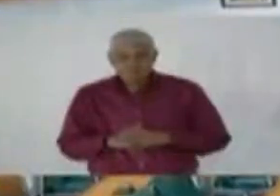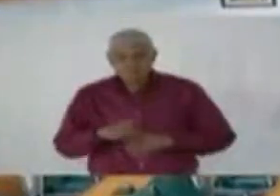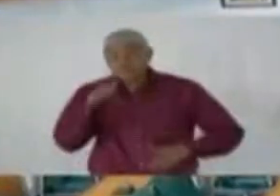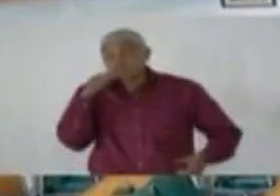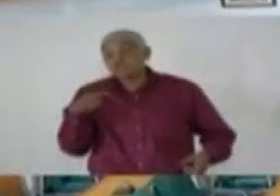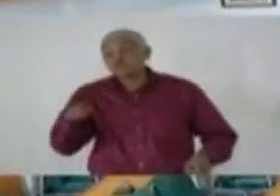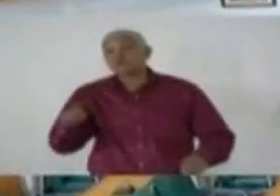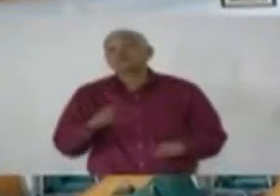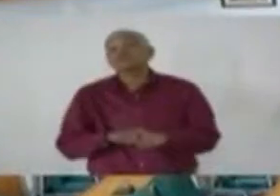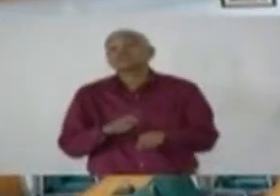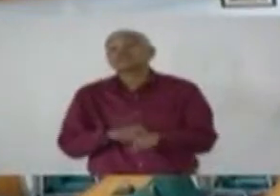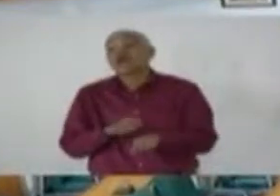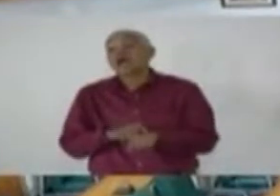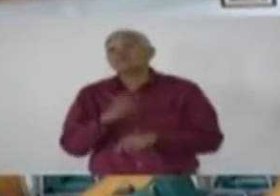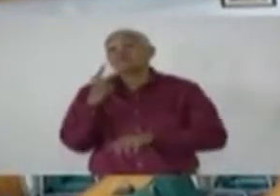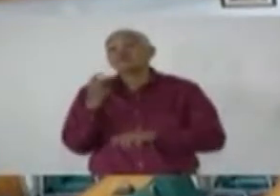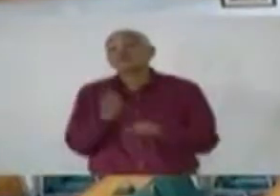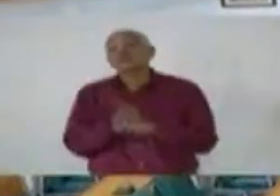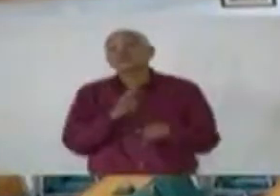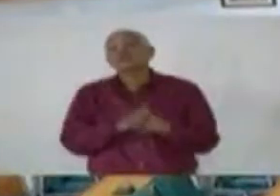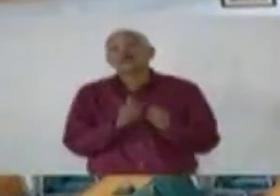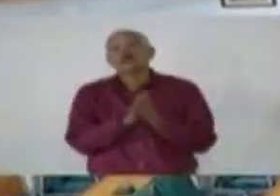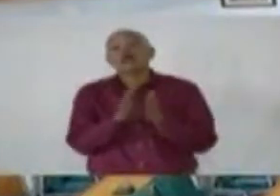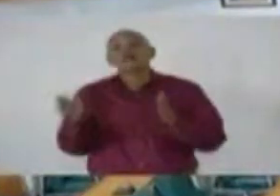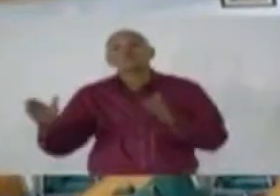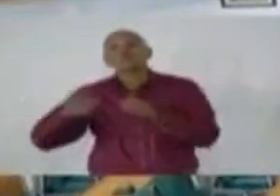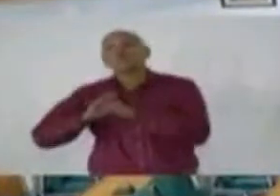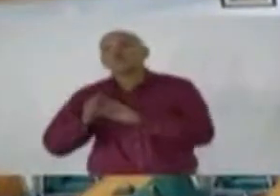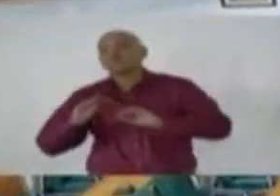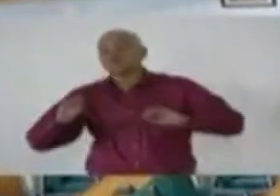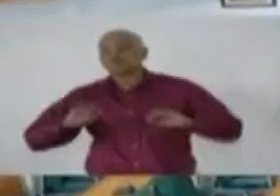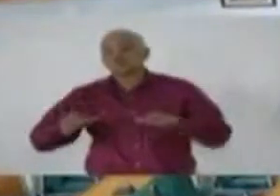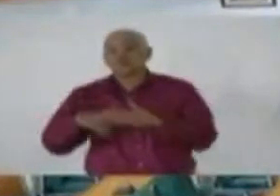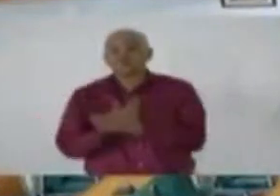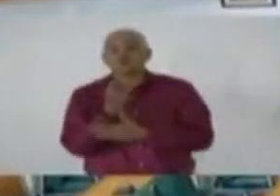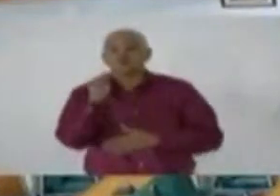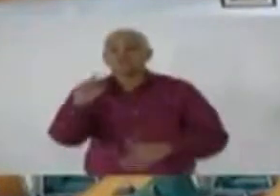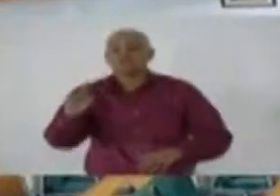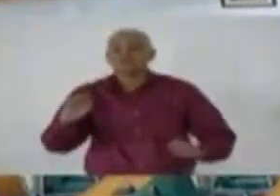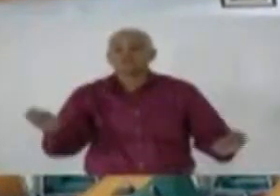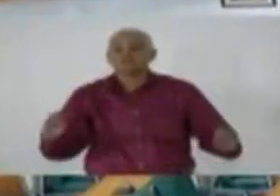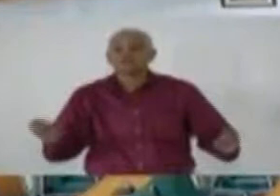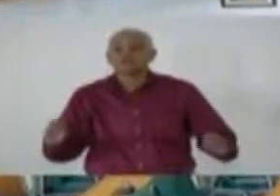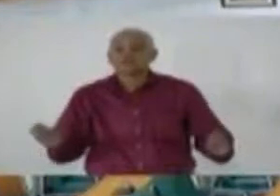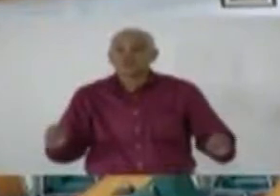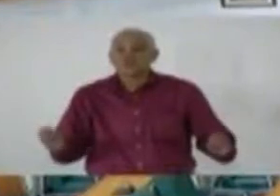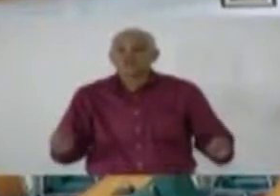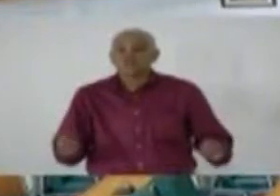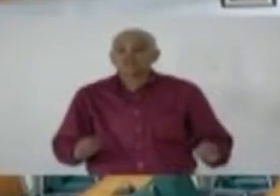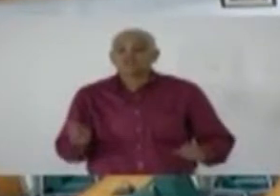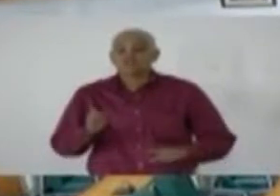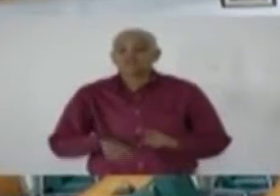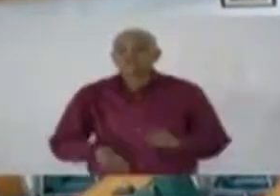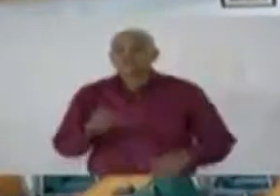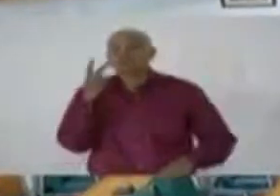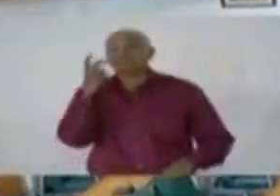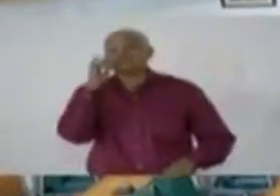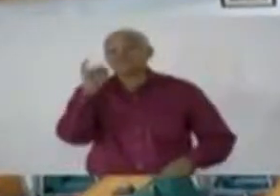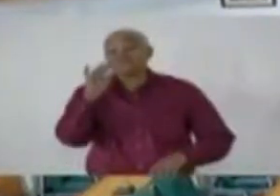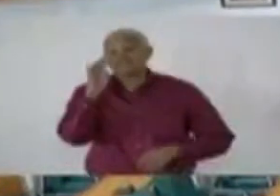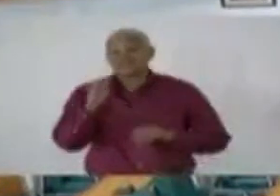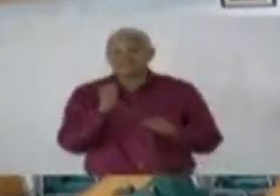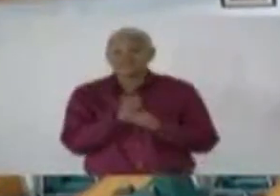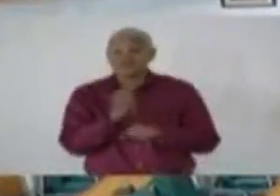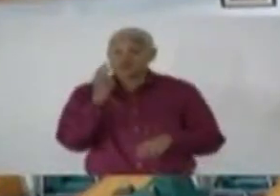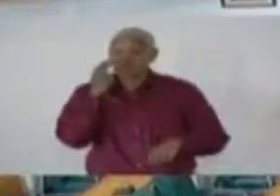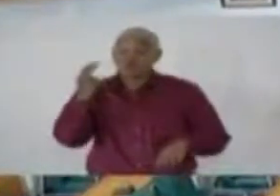the 3-year period of the pandemic. No new taxes. You can't see that for 7 years. Go look back